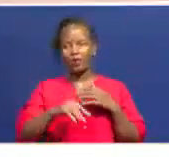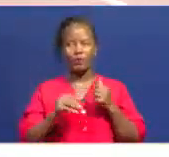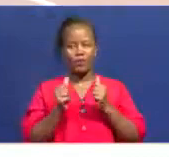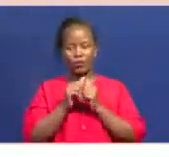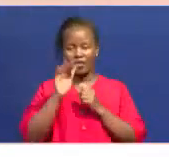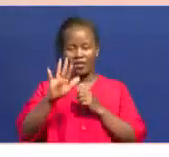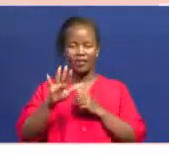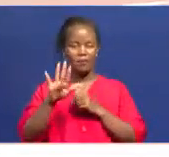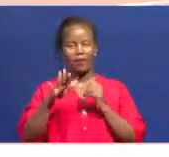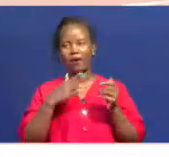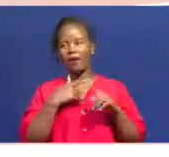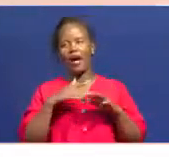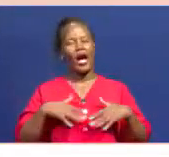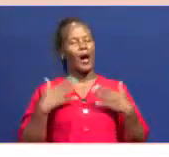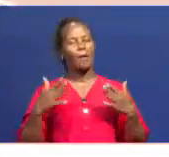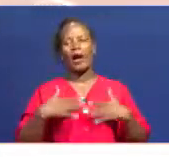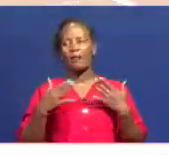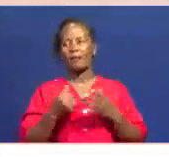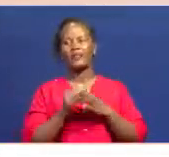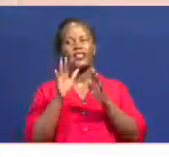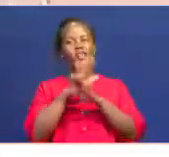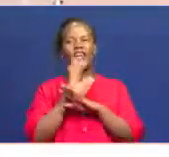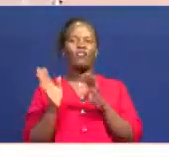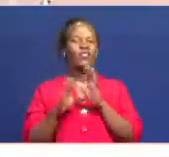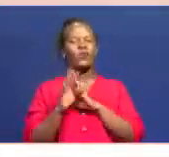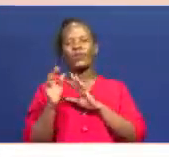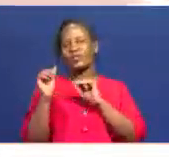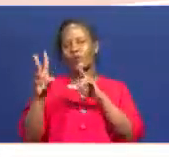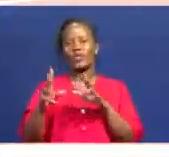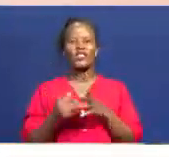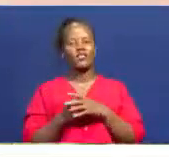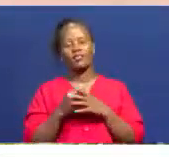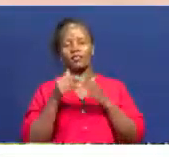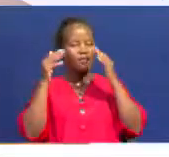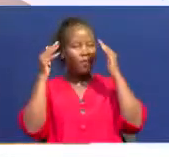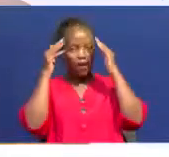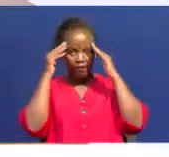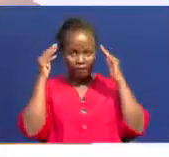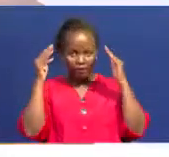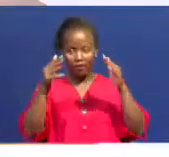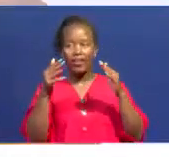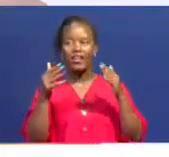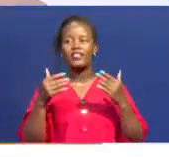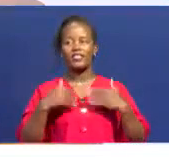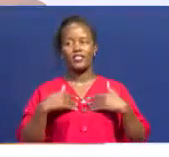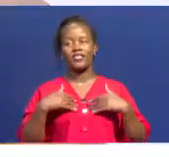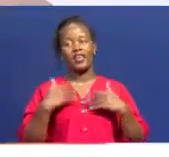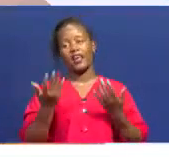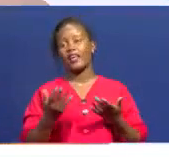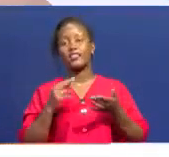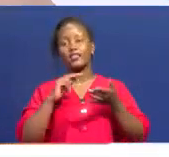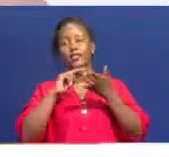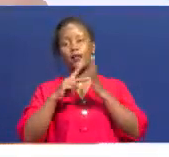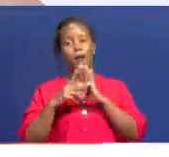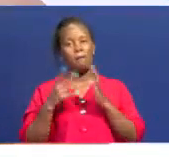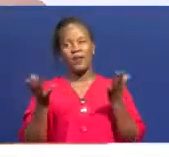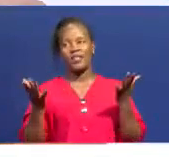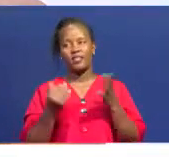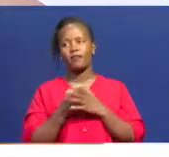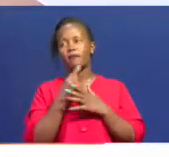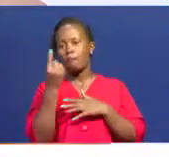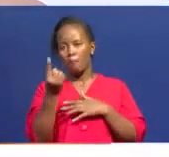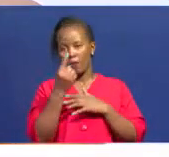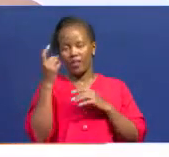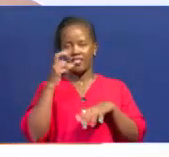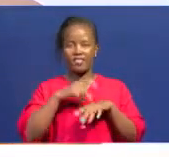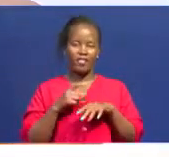way I played, so yeah. It was okay, you know. I was really focused on court, so it's just more motivating when they